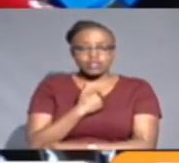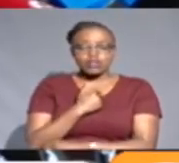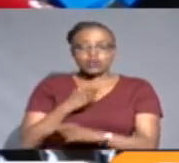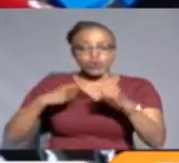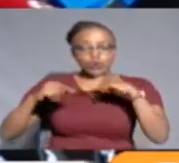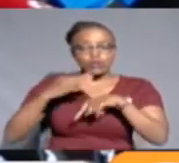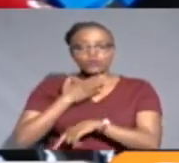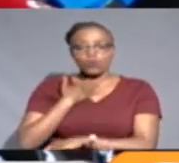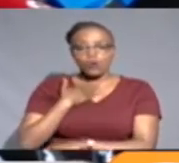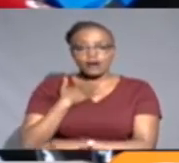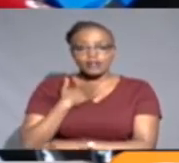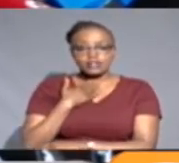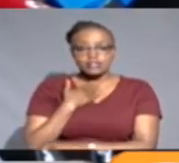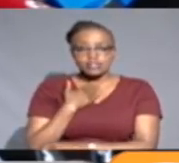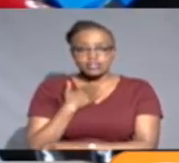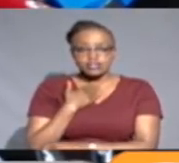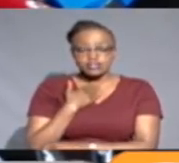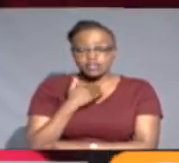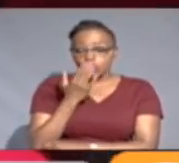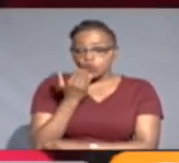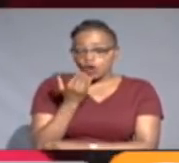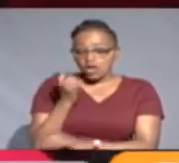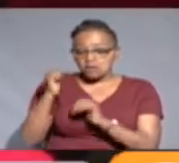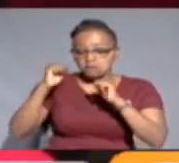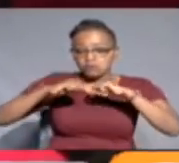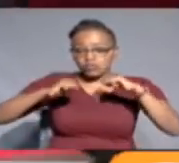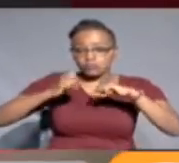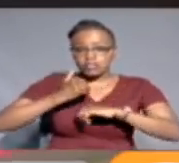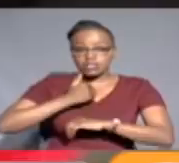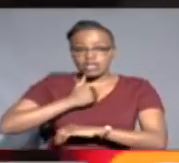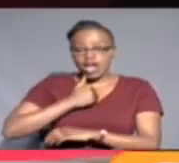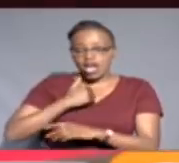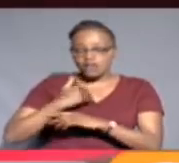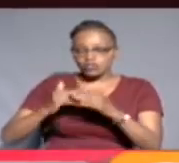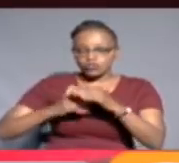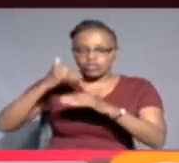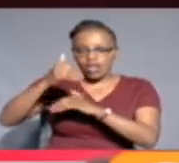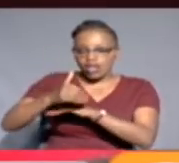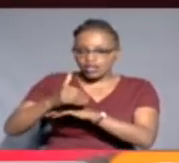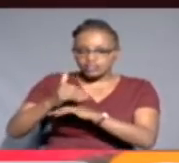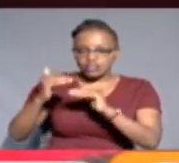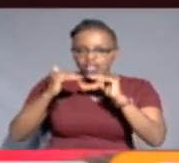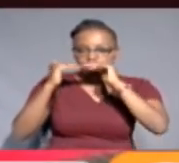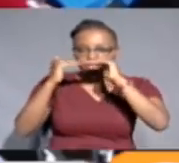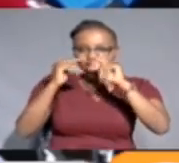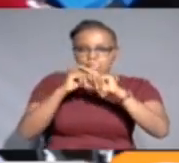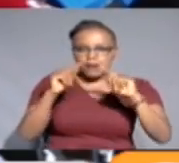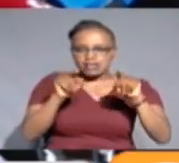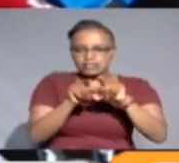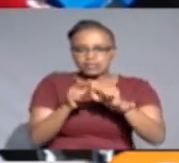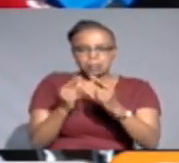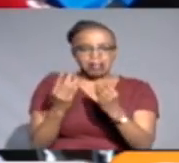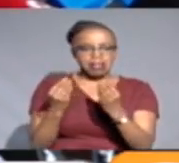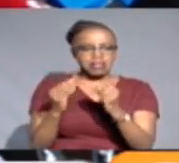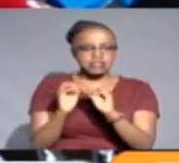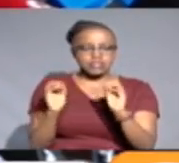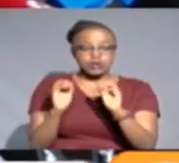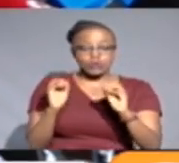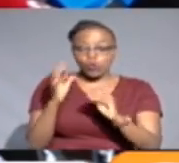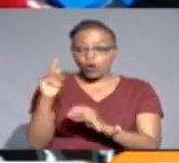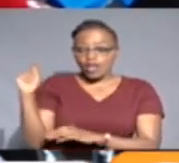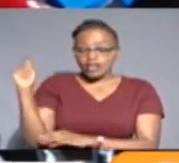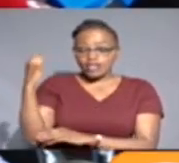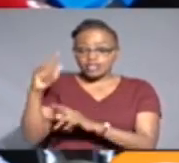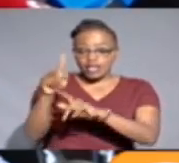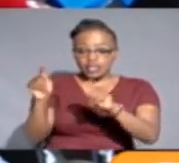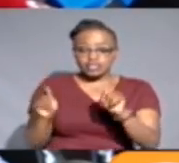win to have the possibility to make it to the next round. But of course, it's not going to be easy. The Kenyan team